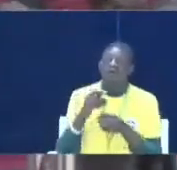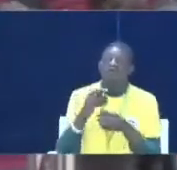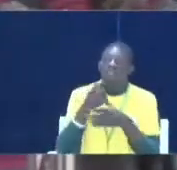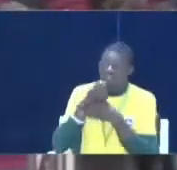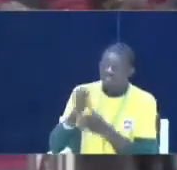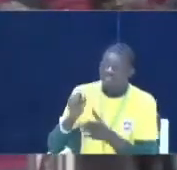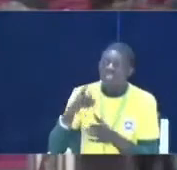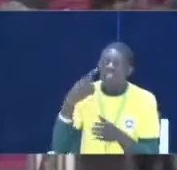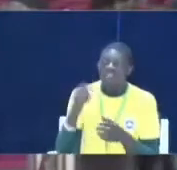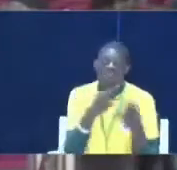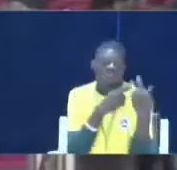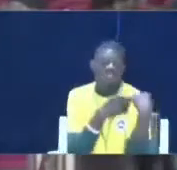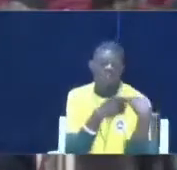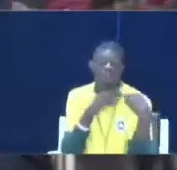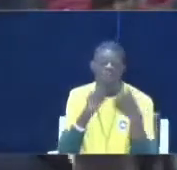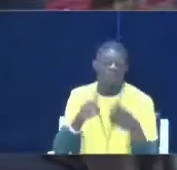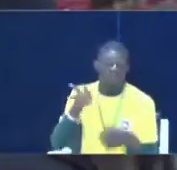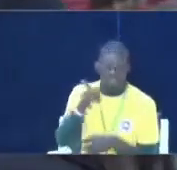of the mandate.